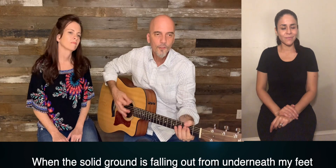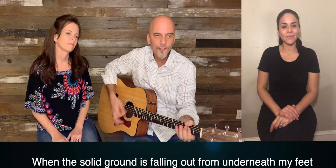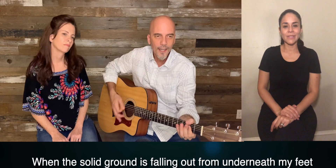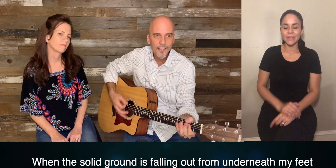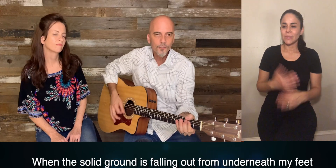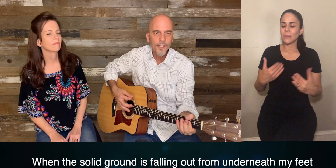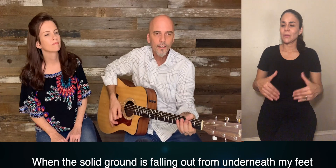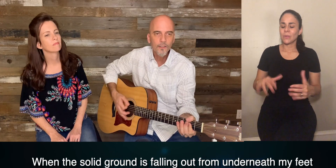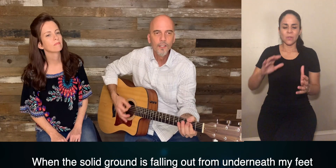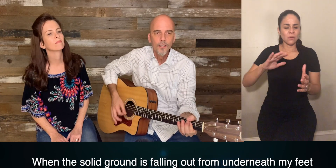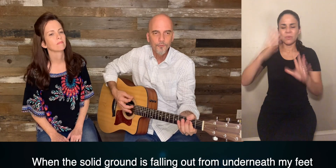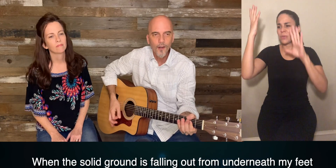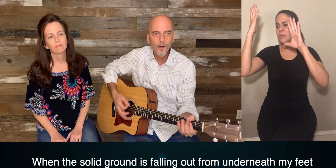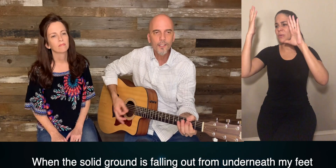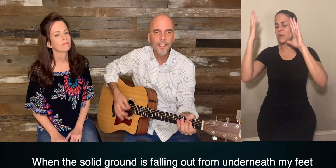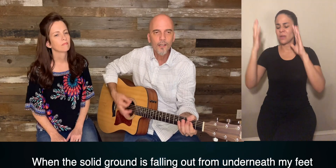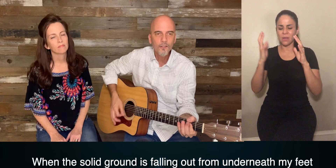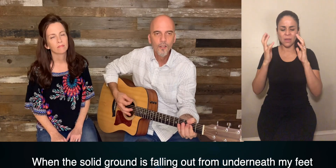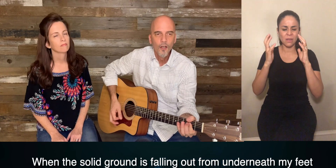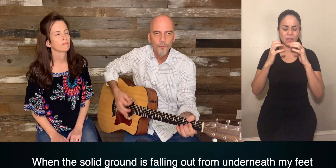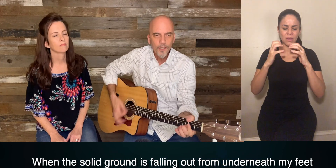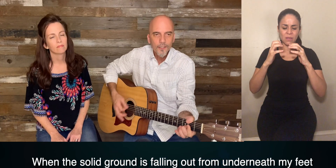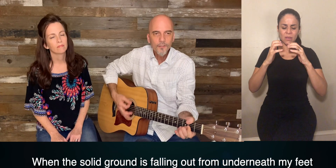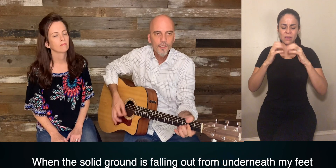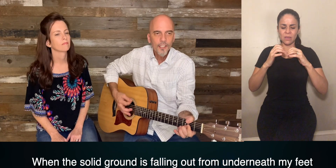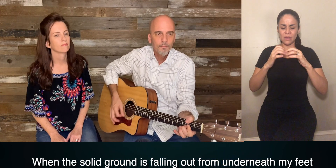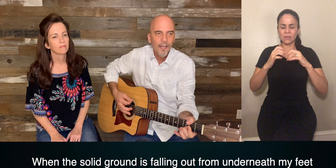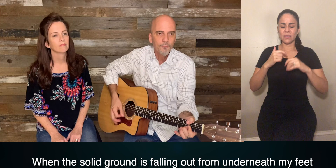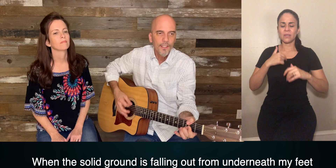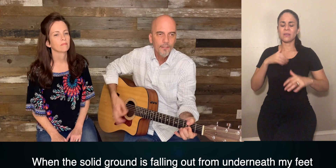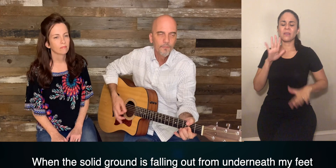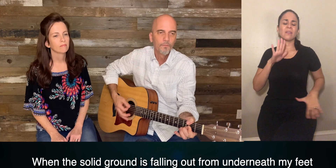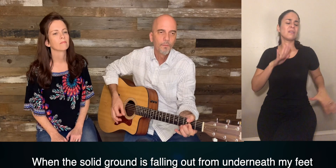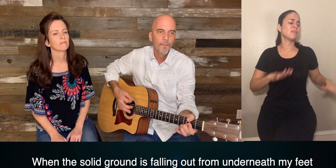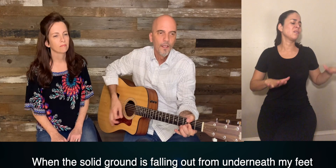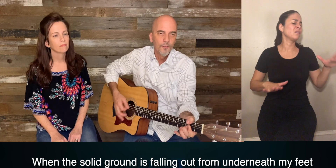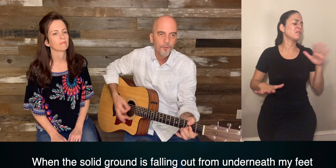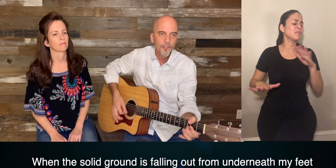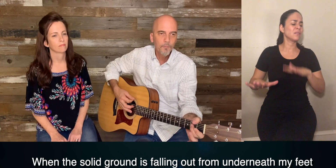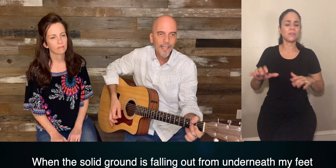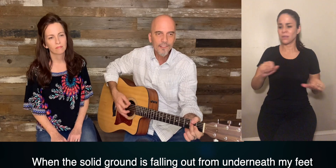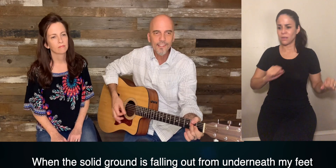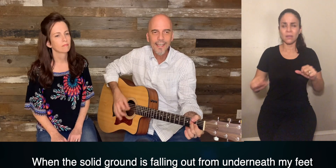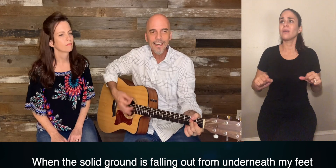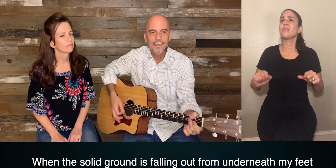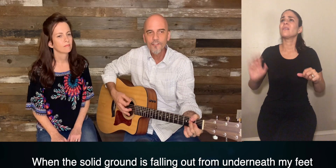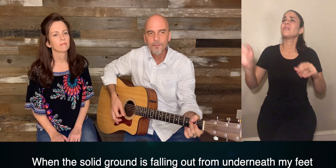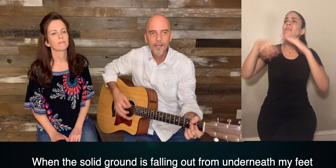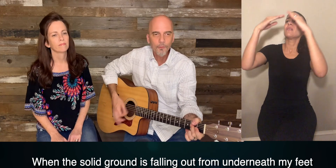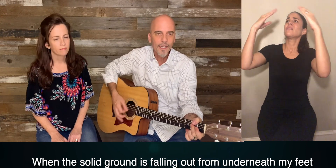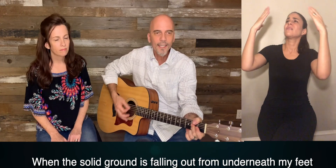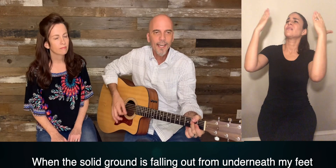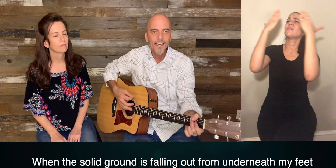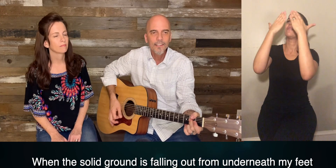When the solid ground is falling out from underneath my feet, between the black skies and